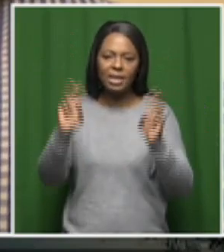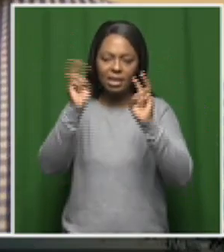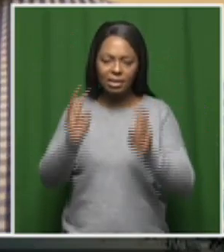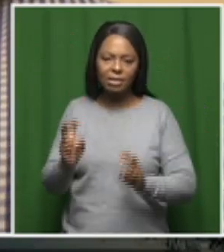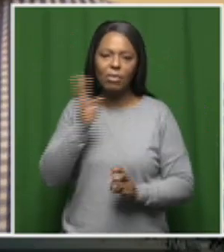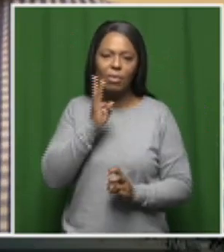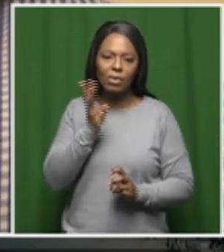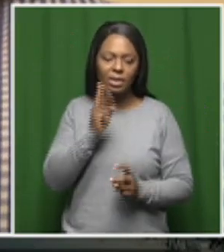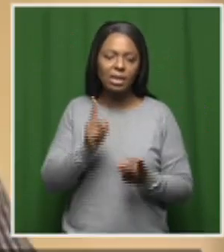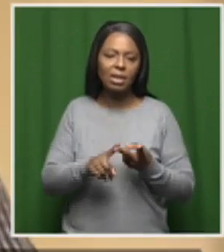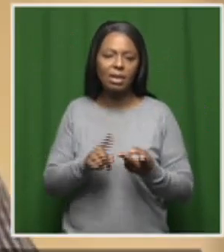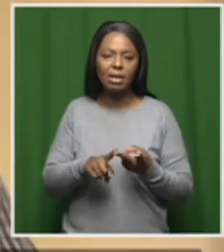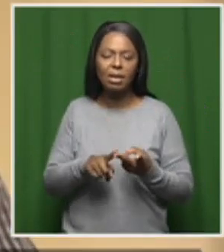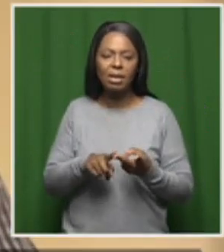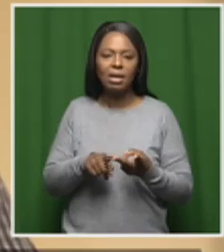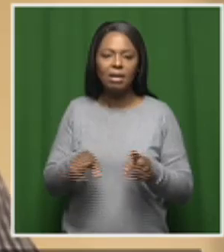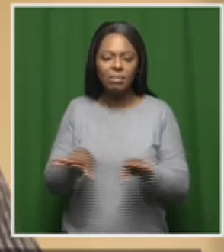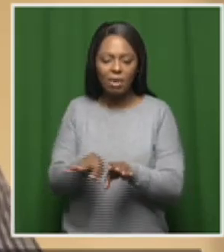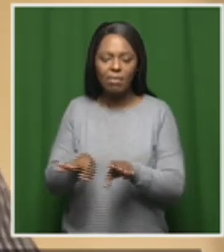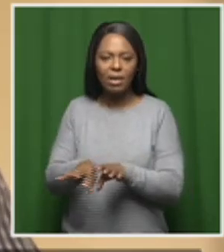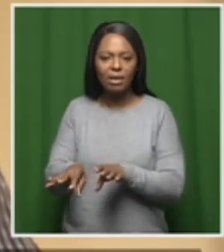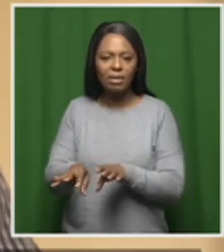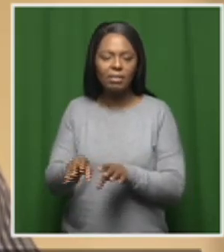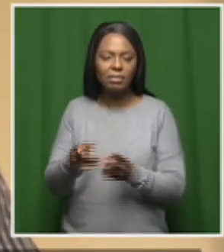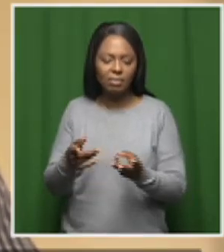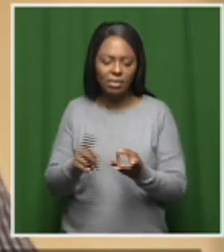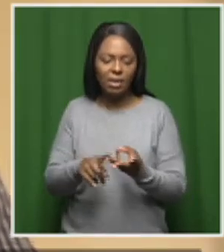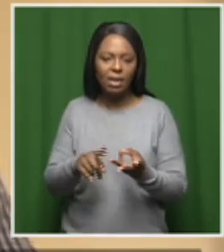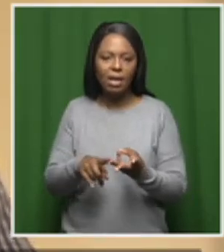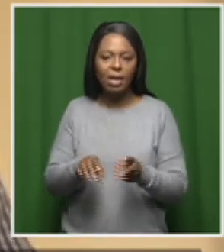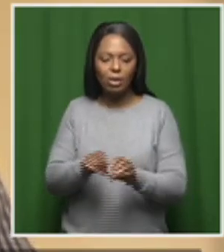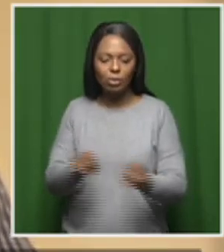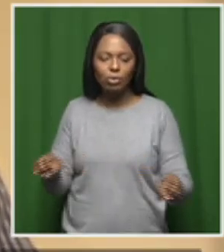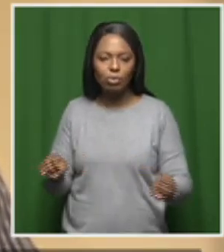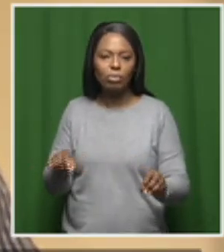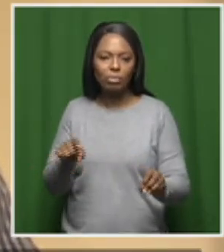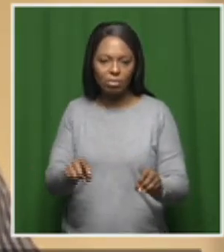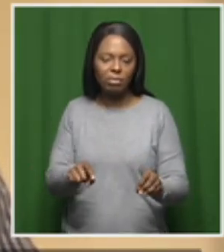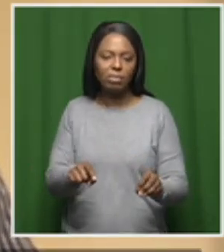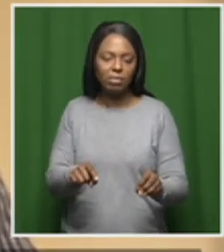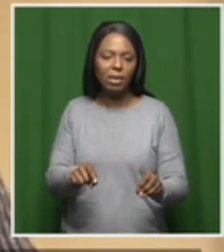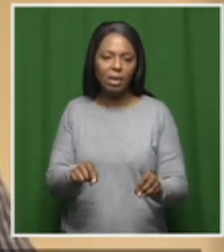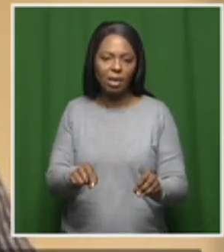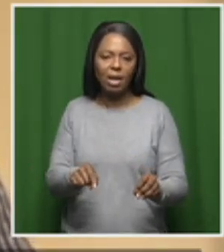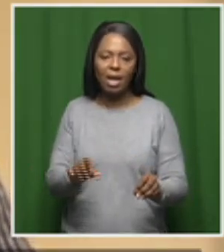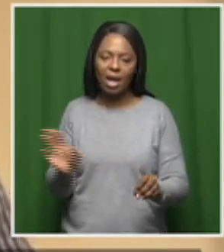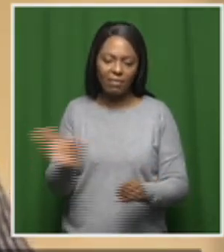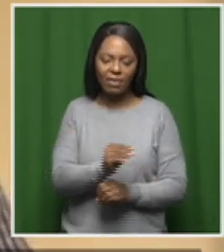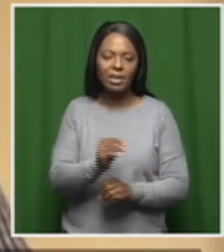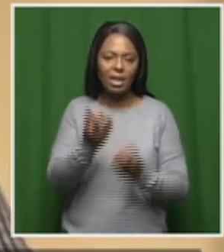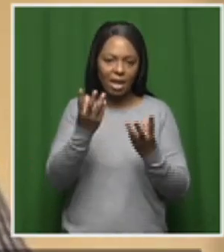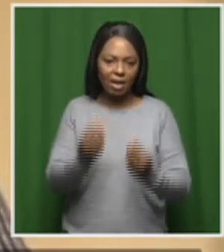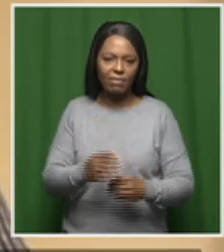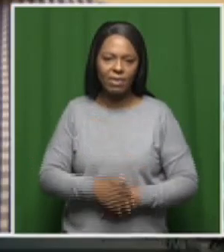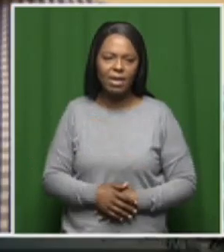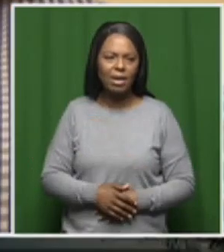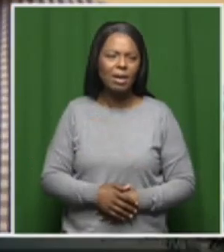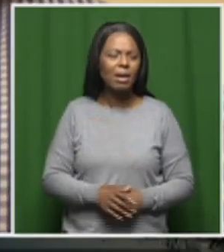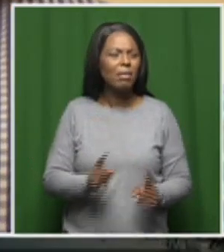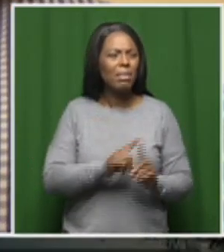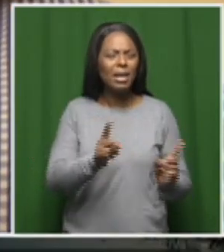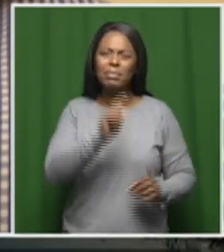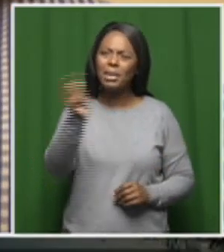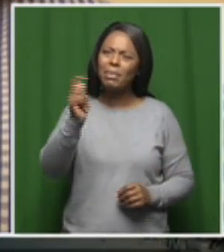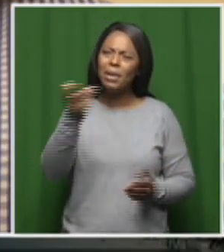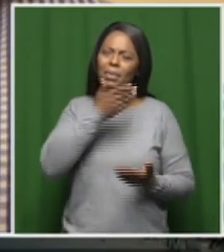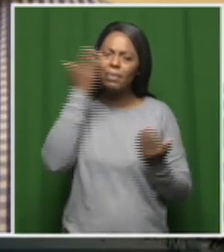water, refuse, sewer and race. They have all of it. So they have all of it, and they haven't paid. How does that work? I mean, I